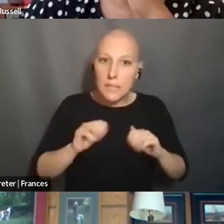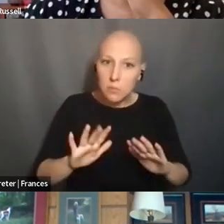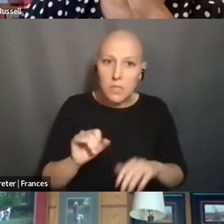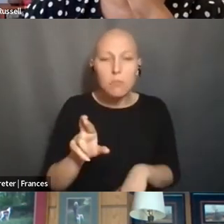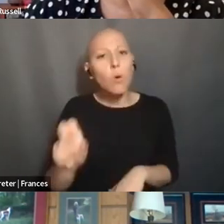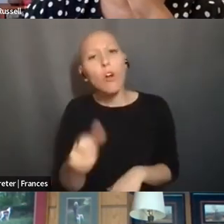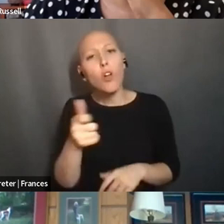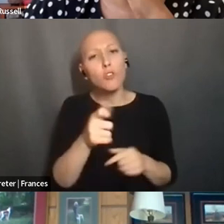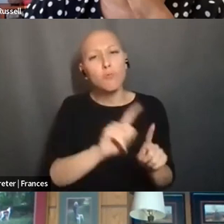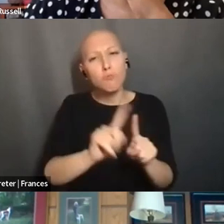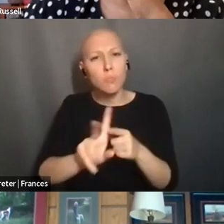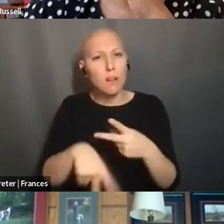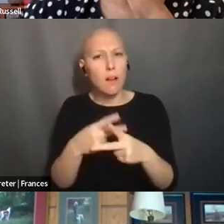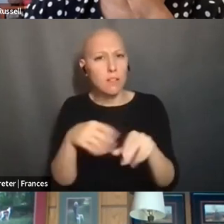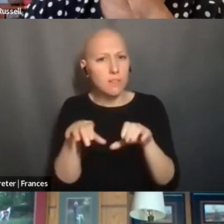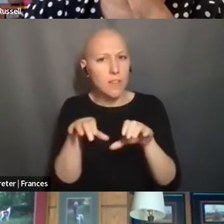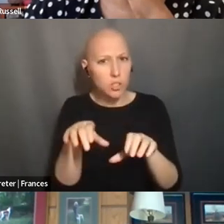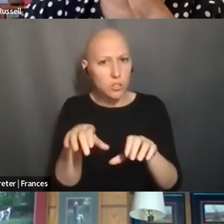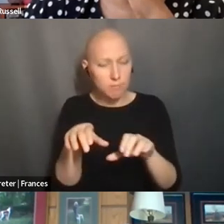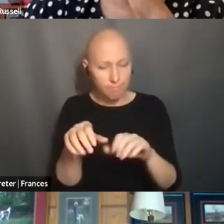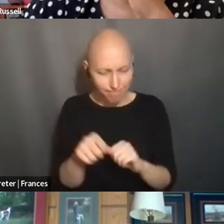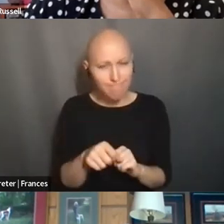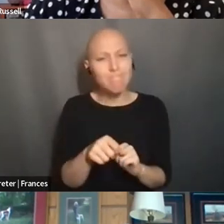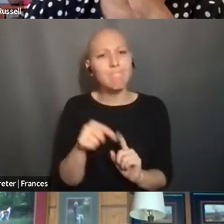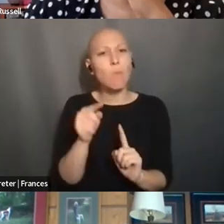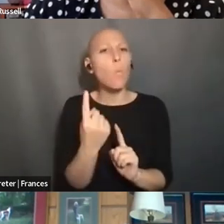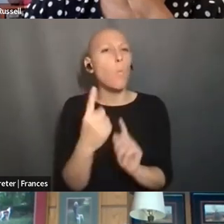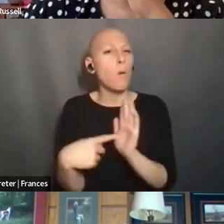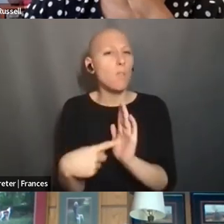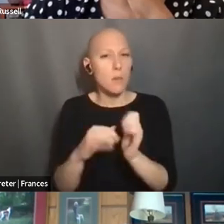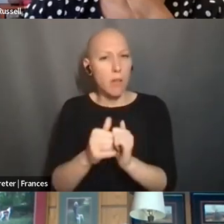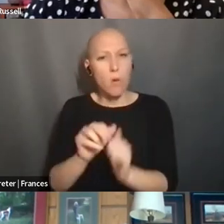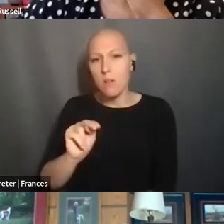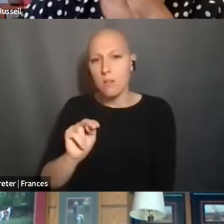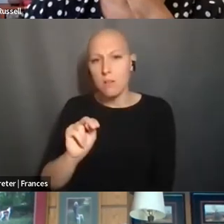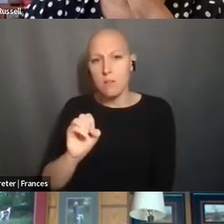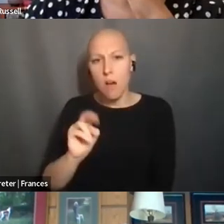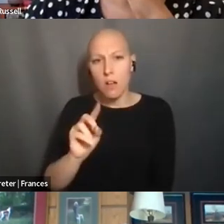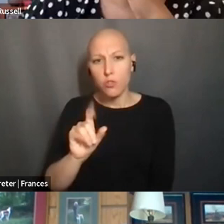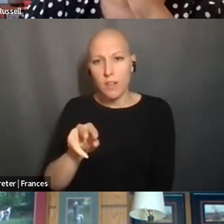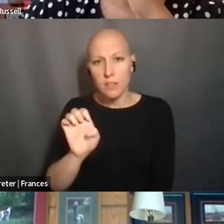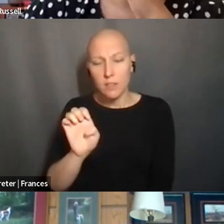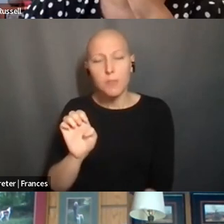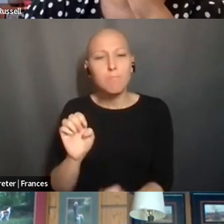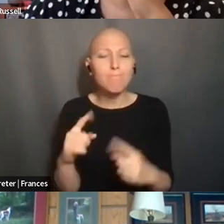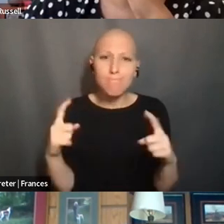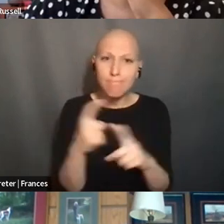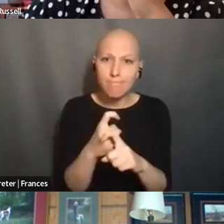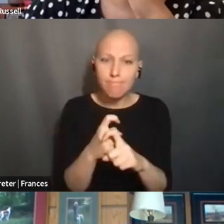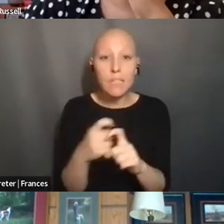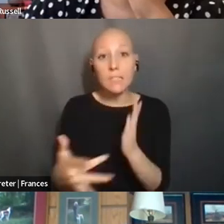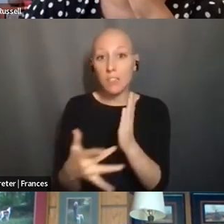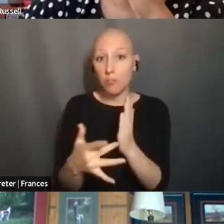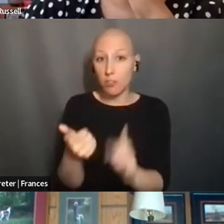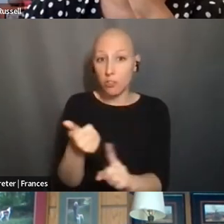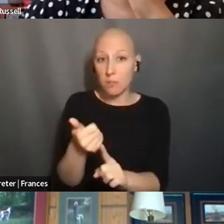this whole issue of non-directiveness is complicated by the development of the technologies themselves, which